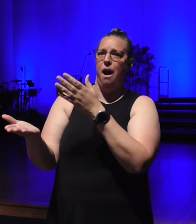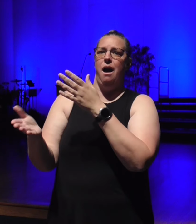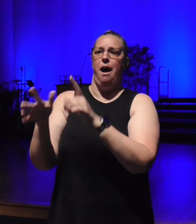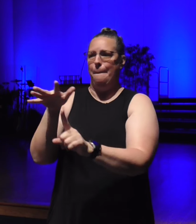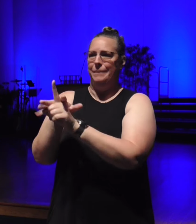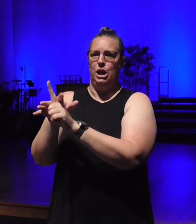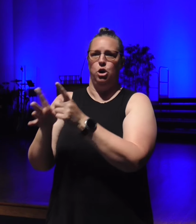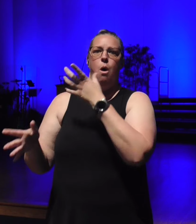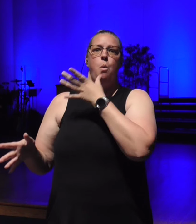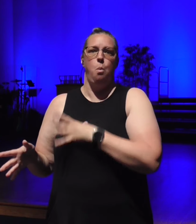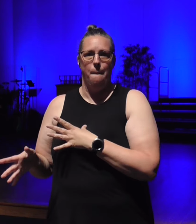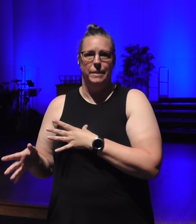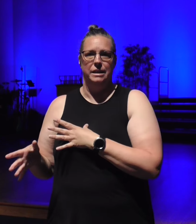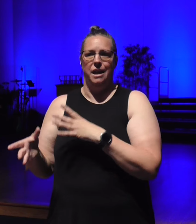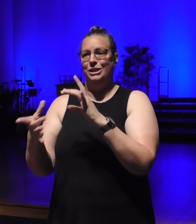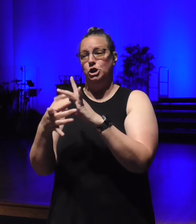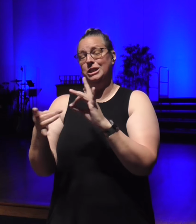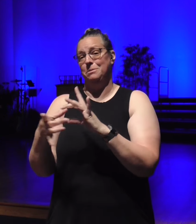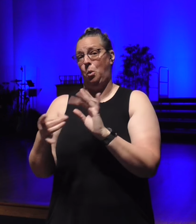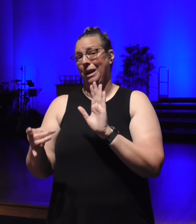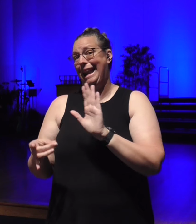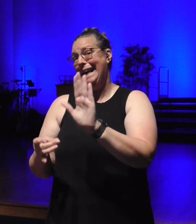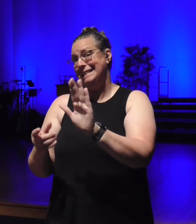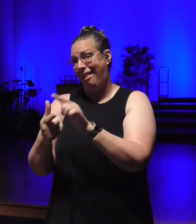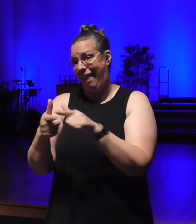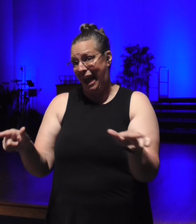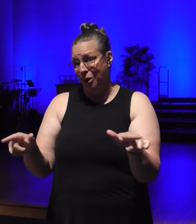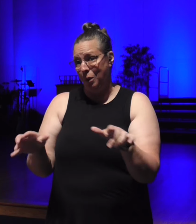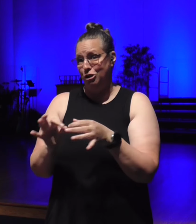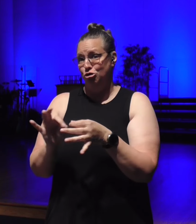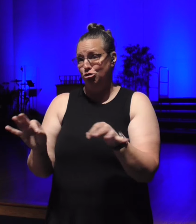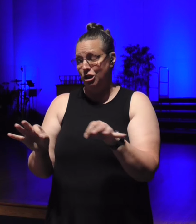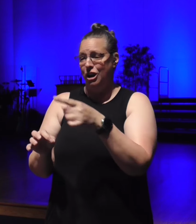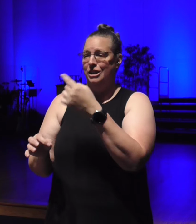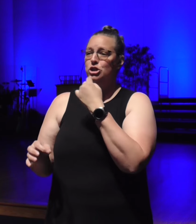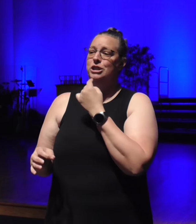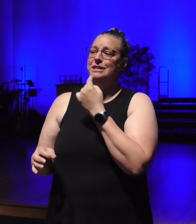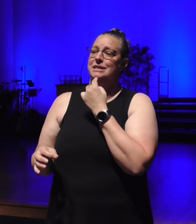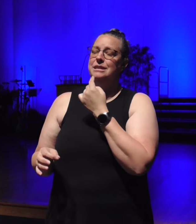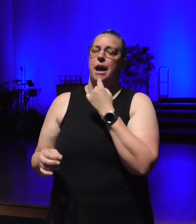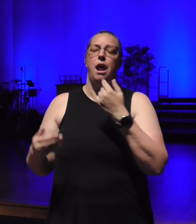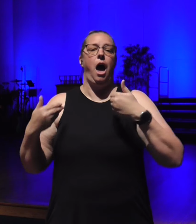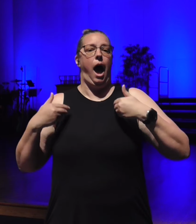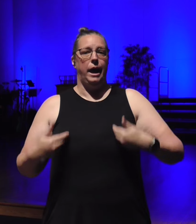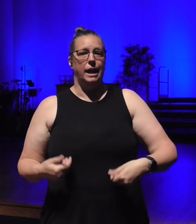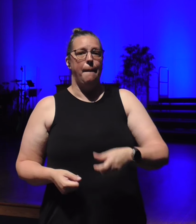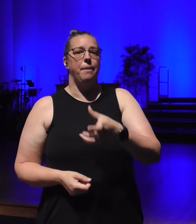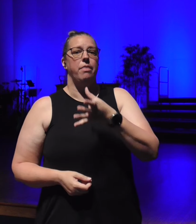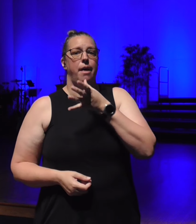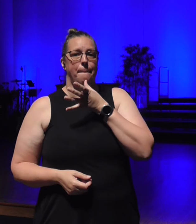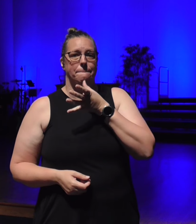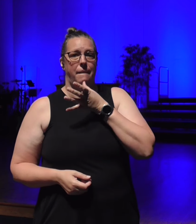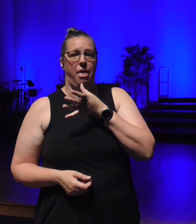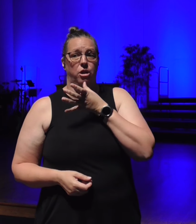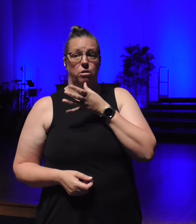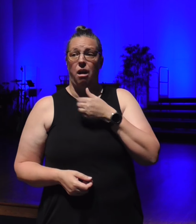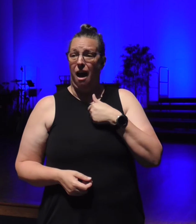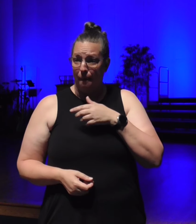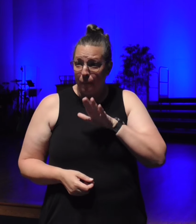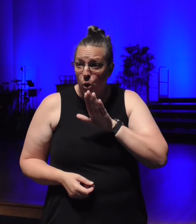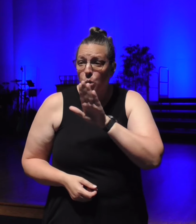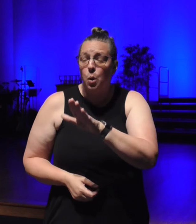in Nahuatl, his own native language, and she called herself the mother. She said, "Am I not your